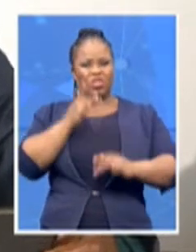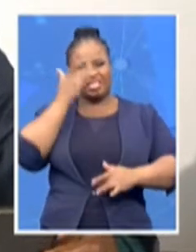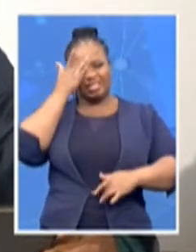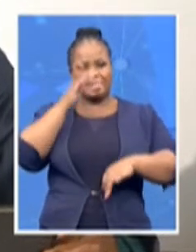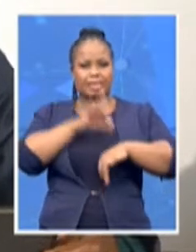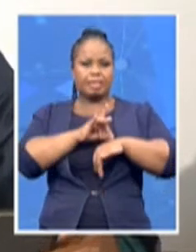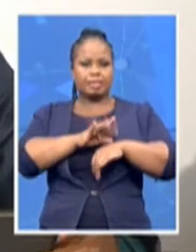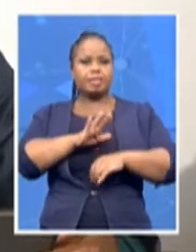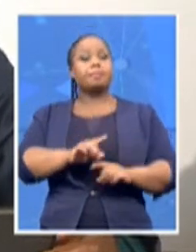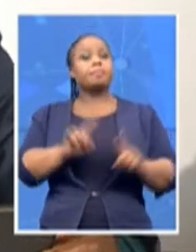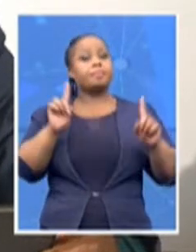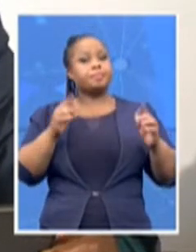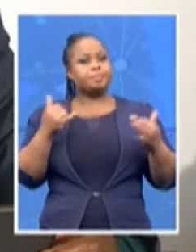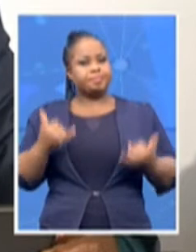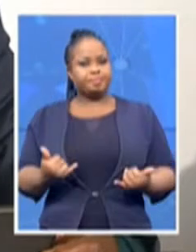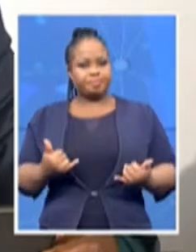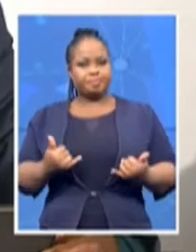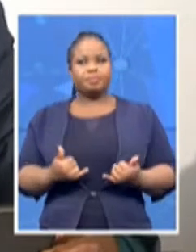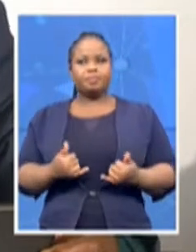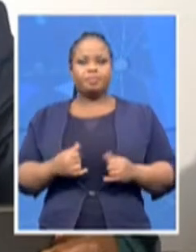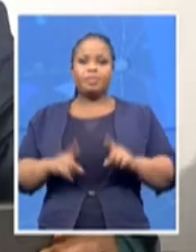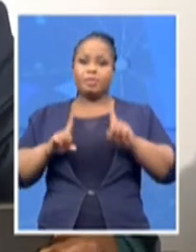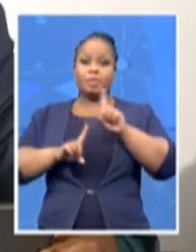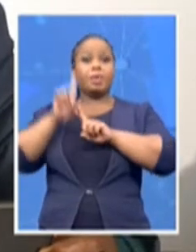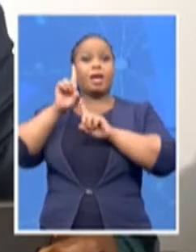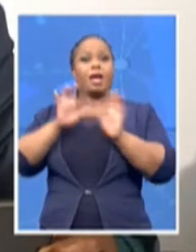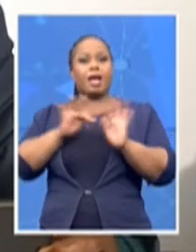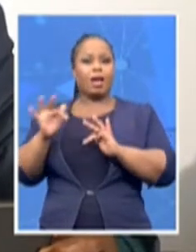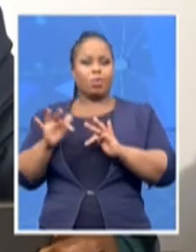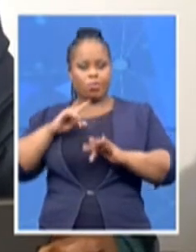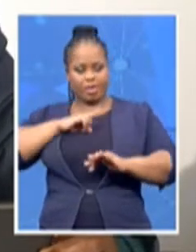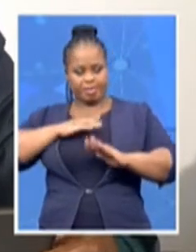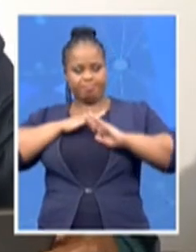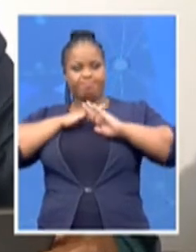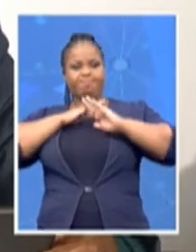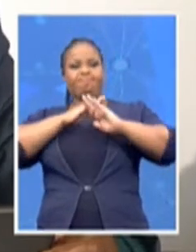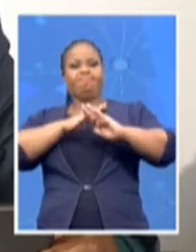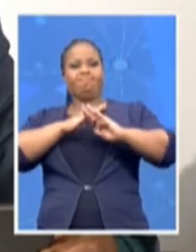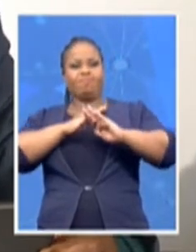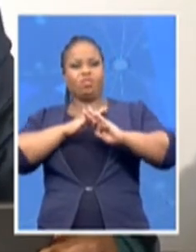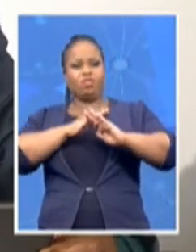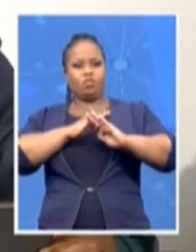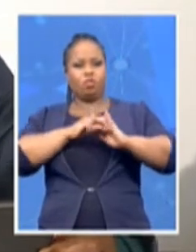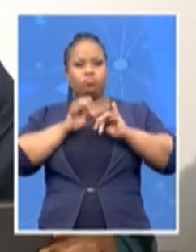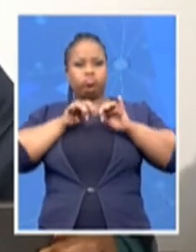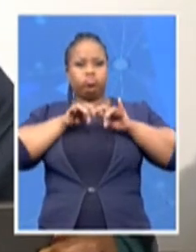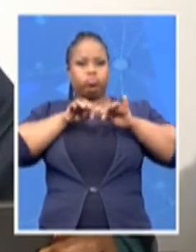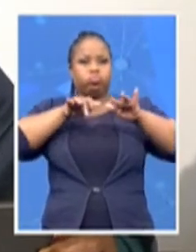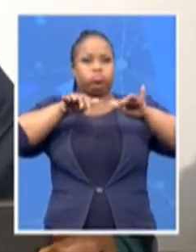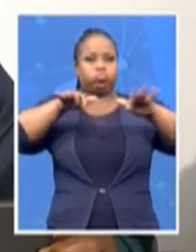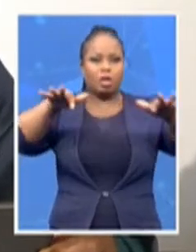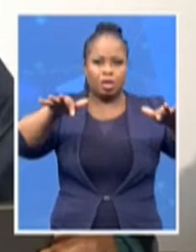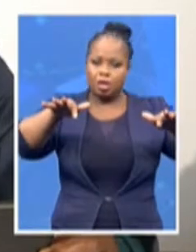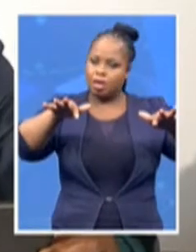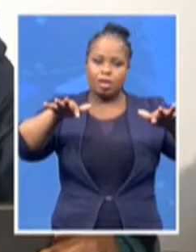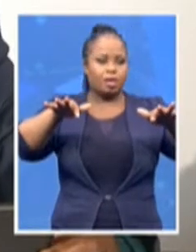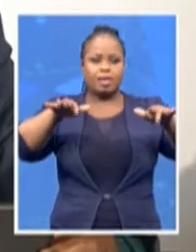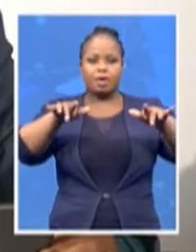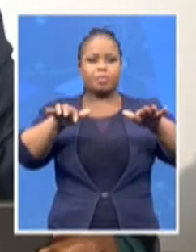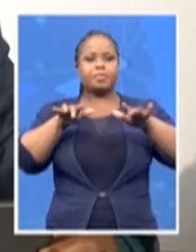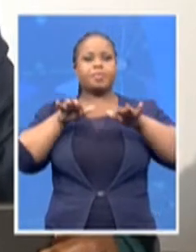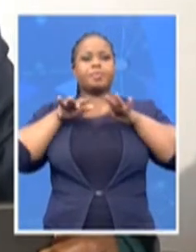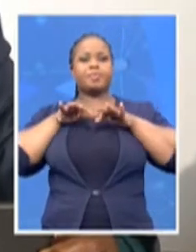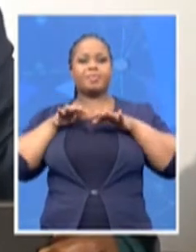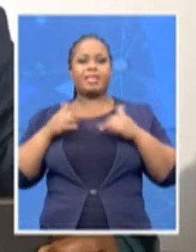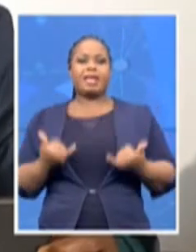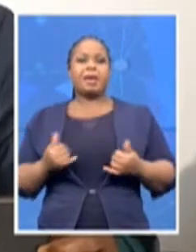in preventing it from flaring up more and more in the future. That is the main purpose today. We are containing